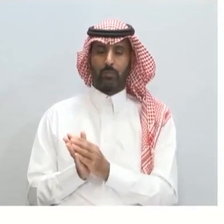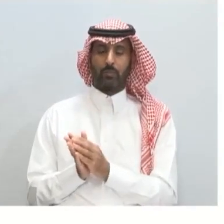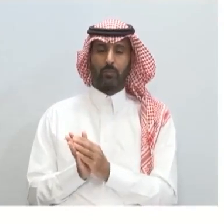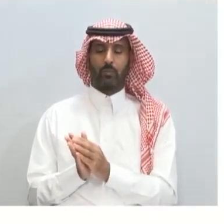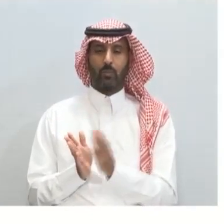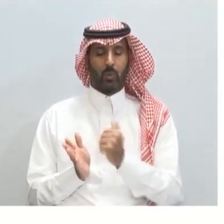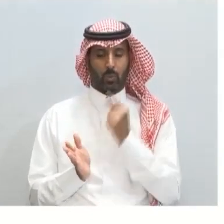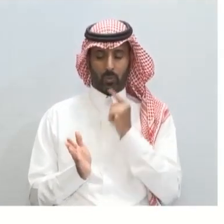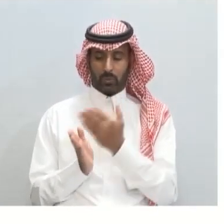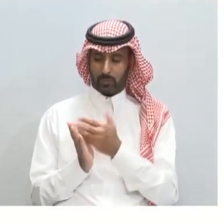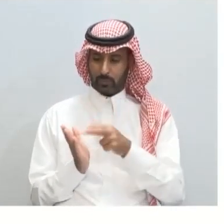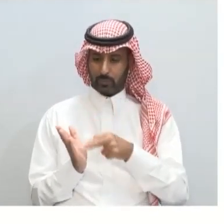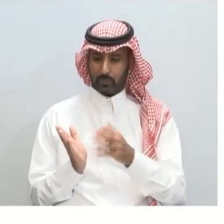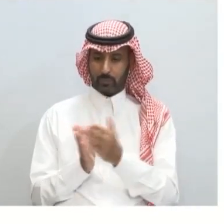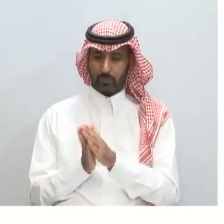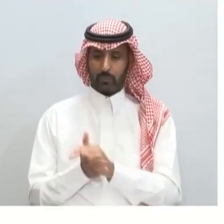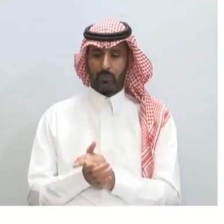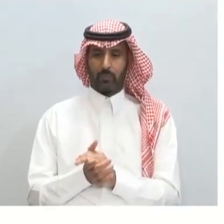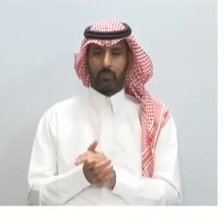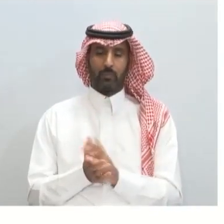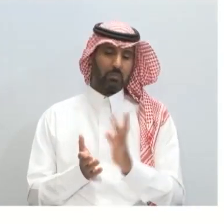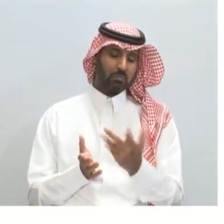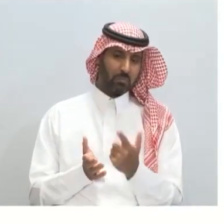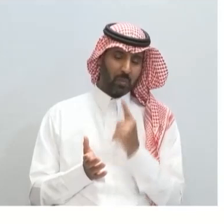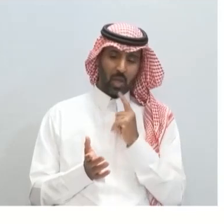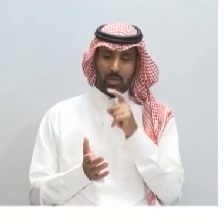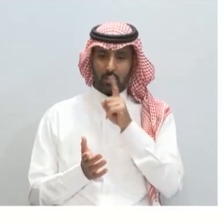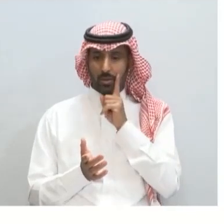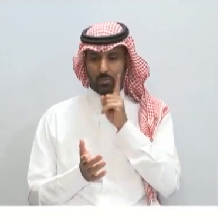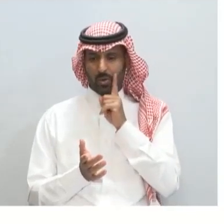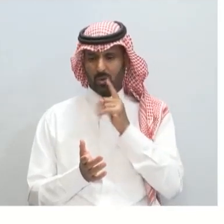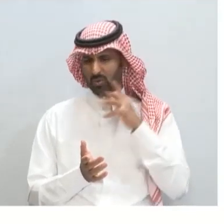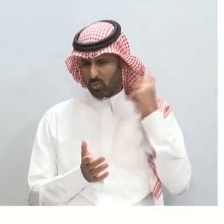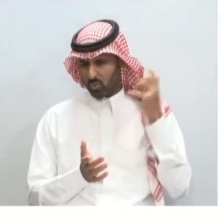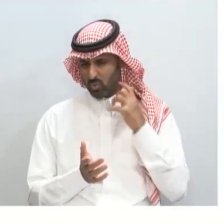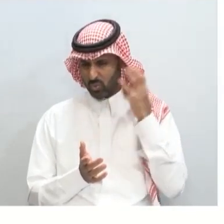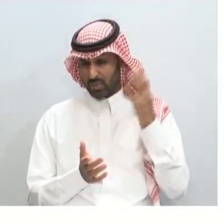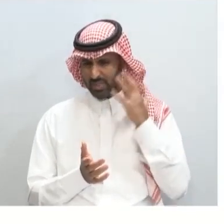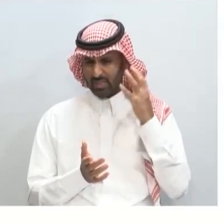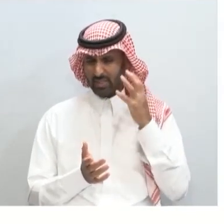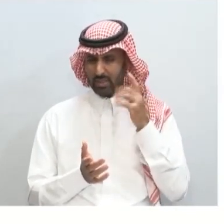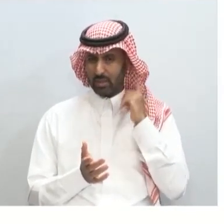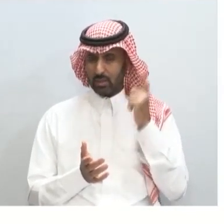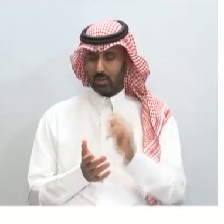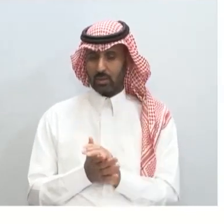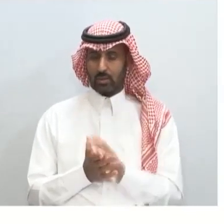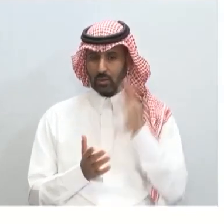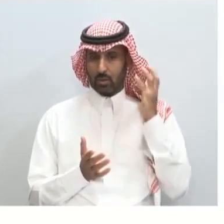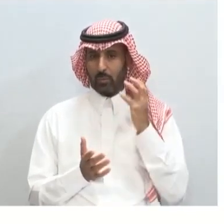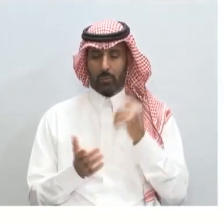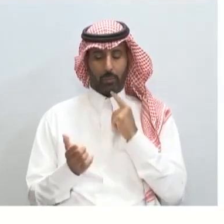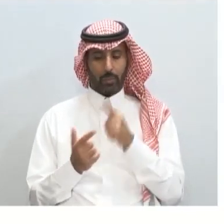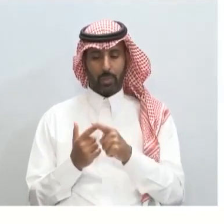is I wouldn't have read the journal but maybe as a mother she is an exceptional answer number